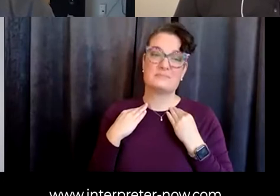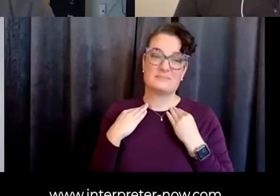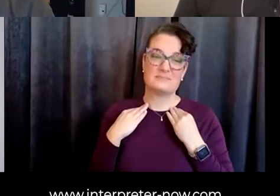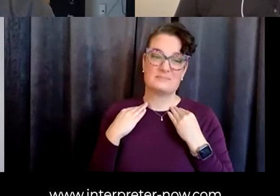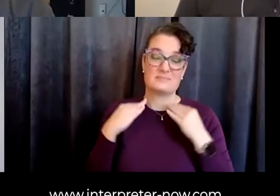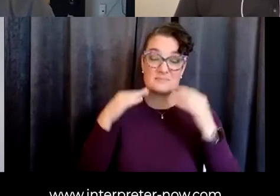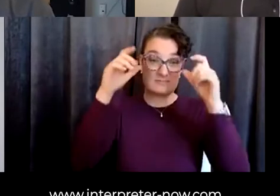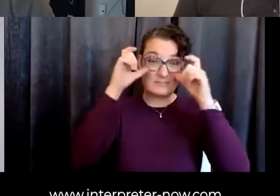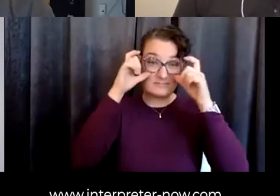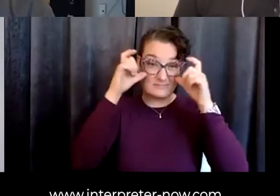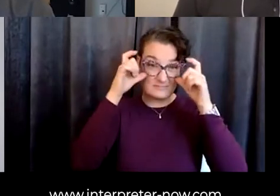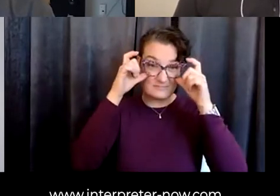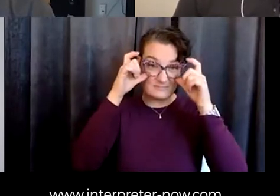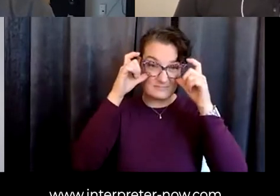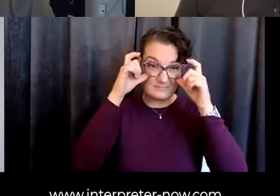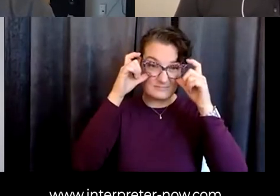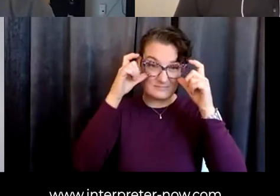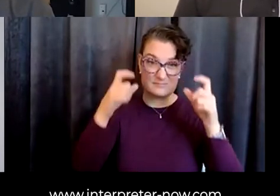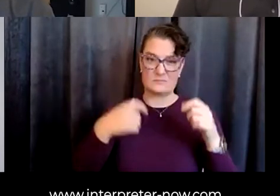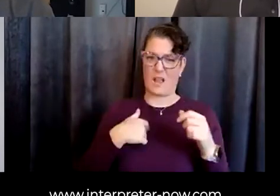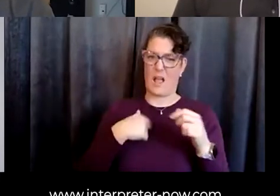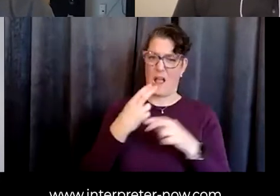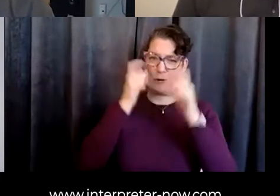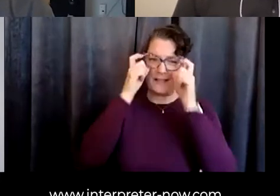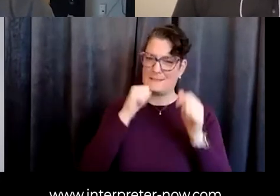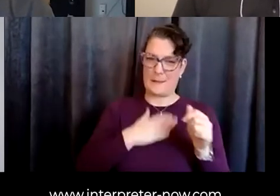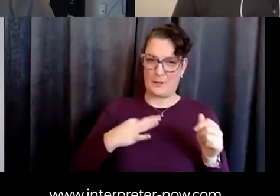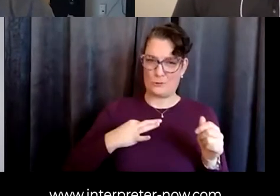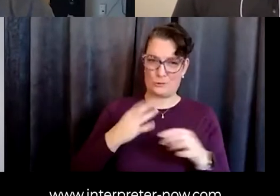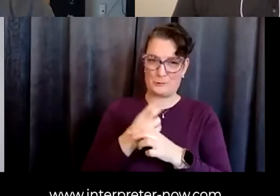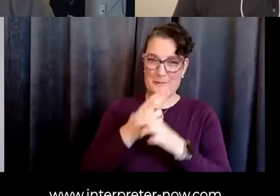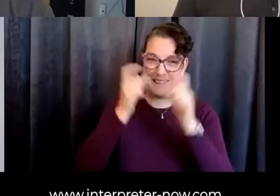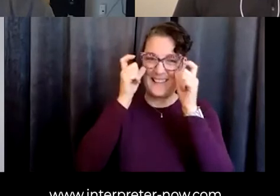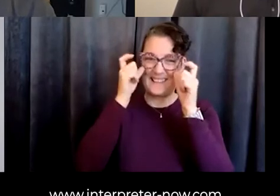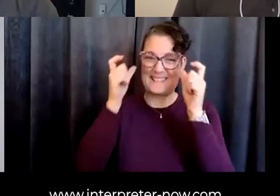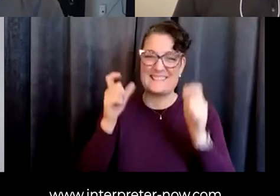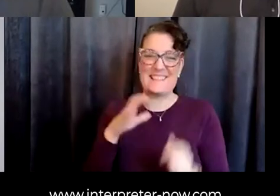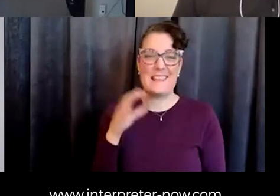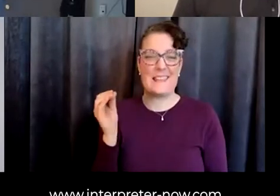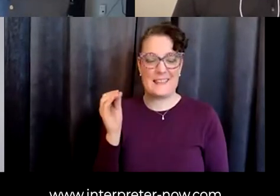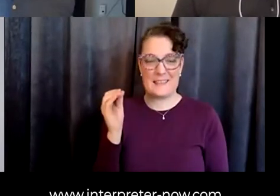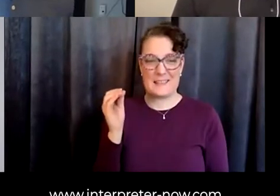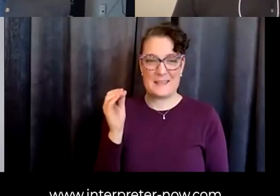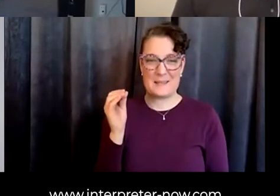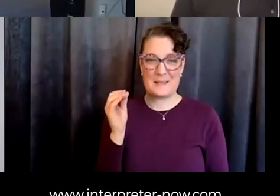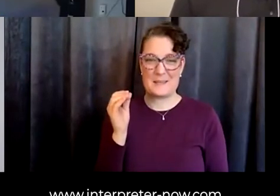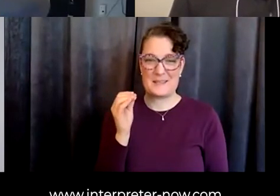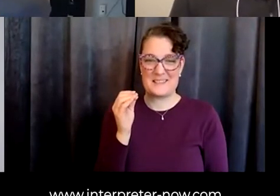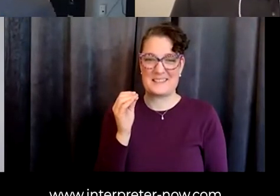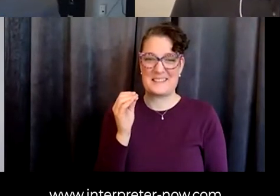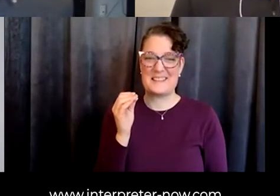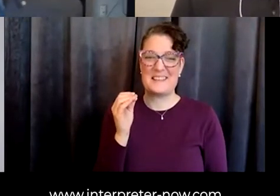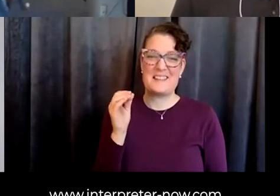wearing glasses, I'm wearing glasses, not the polo shirt, and a creamish